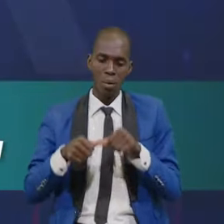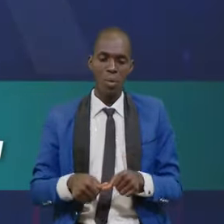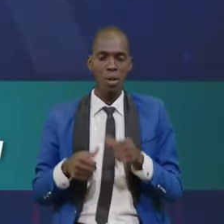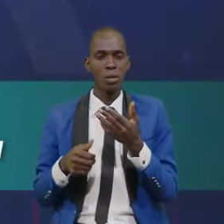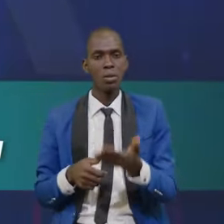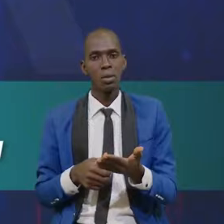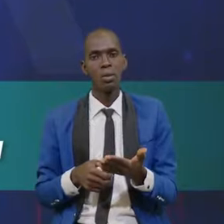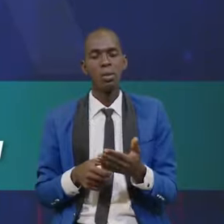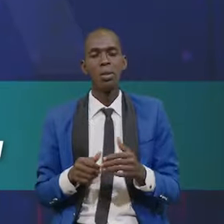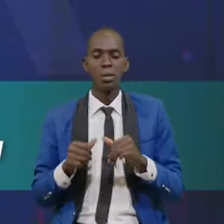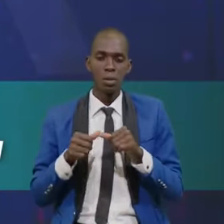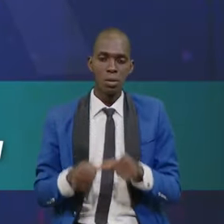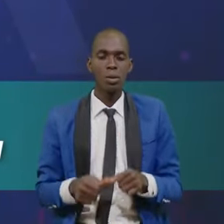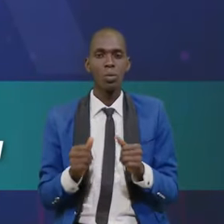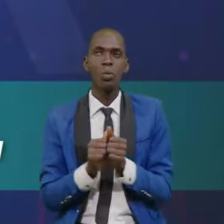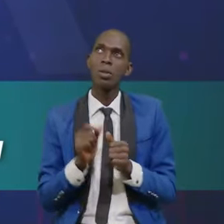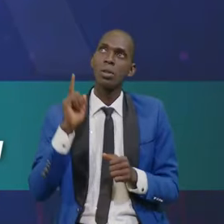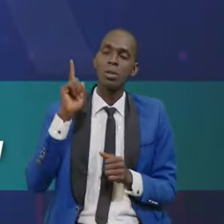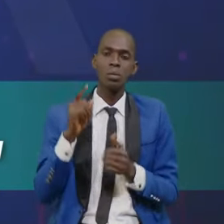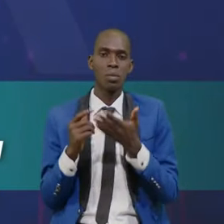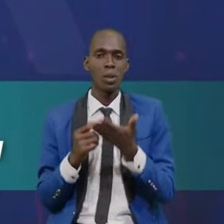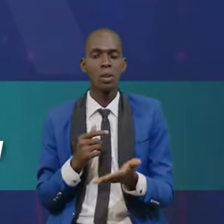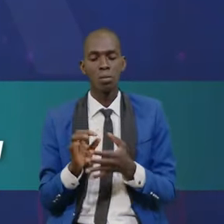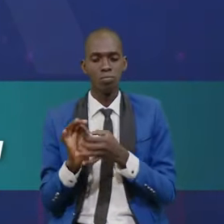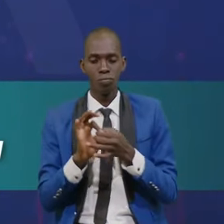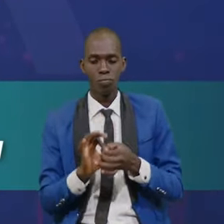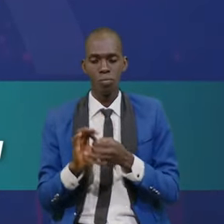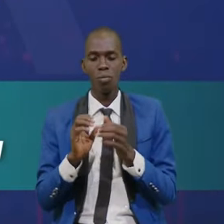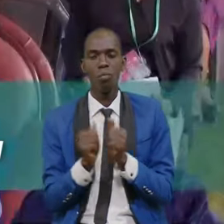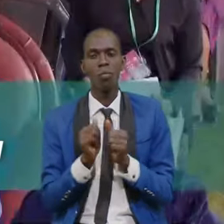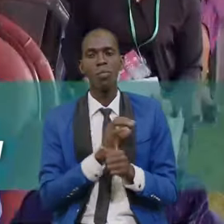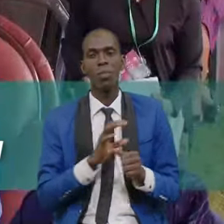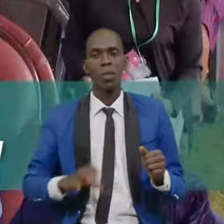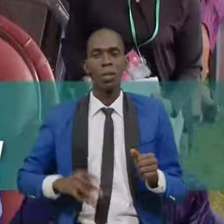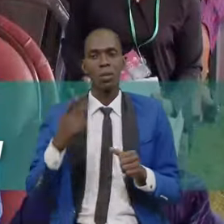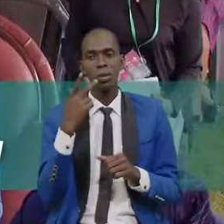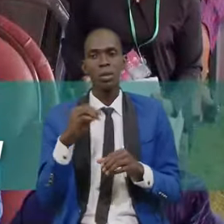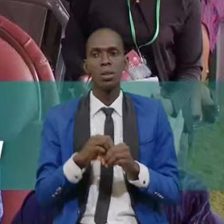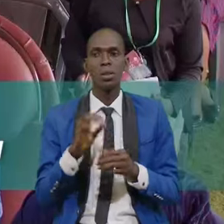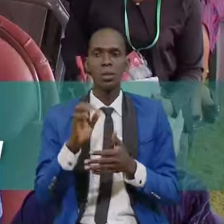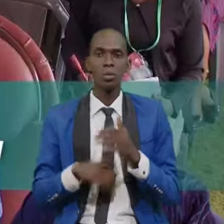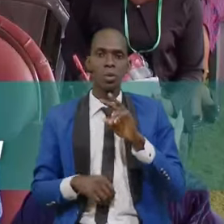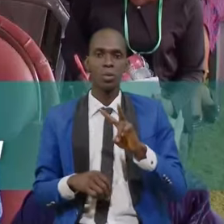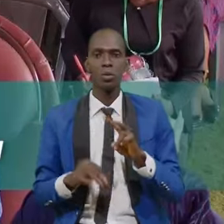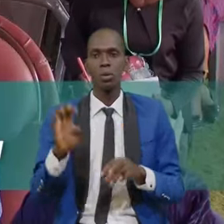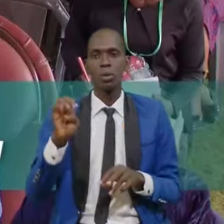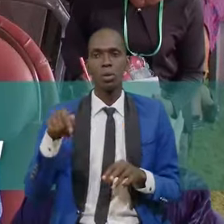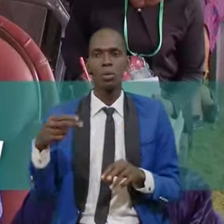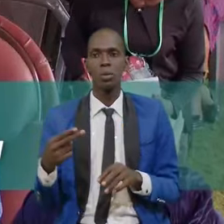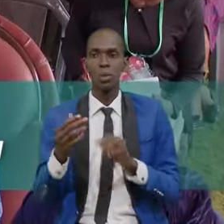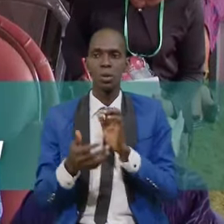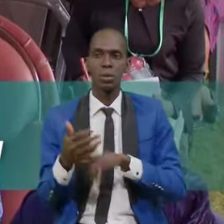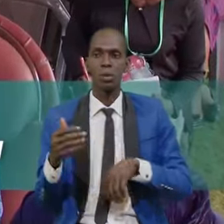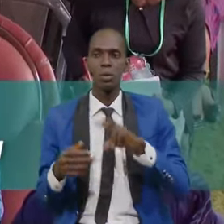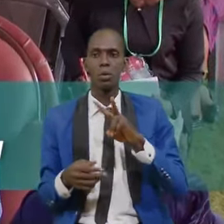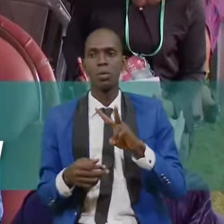with him there, united with Christ. Look at chapter 2 of Ephesians. Ephesians chapter